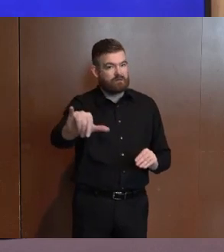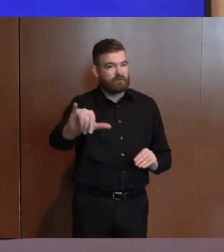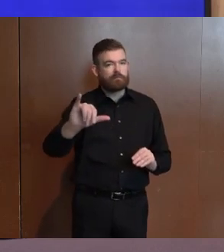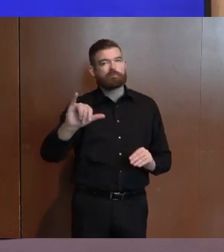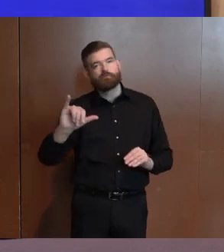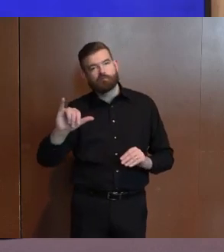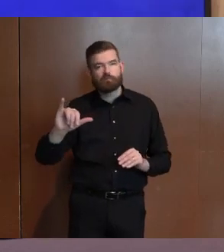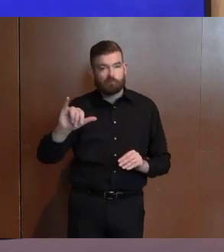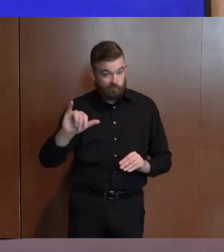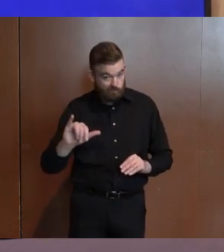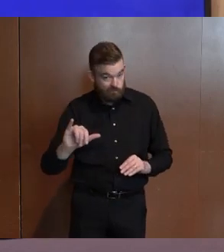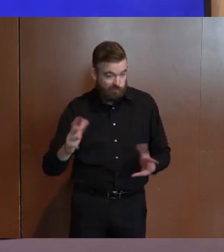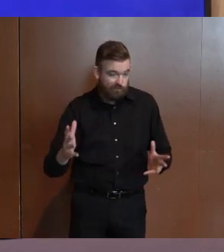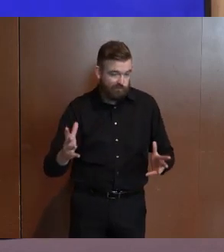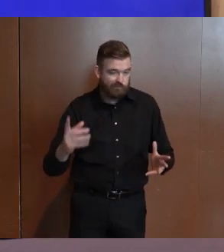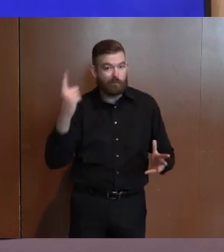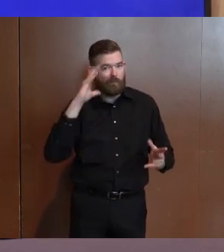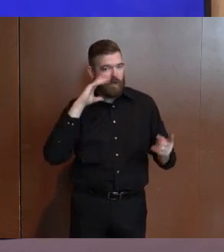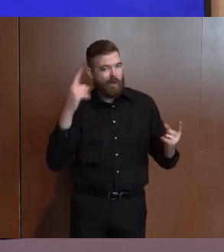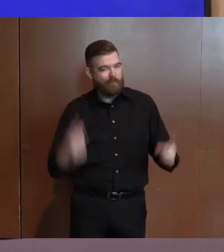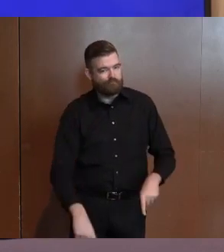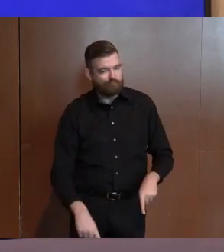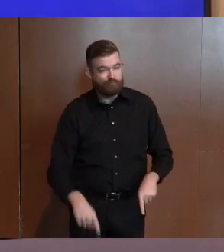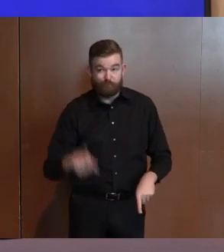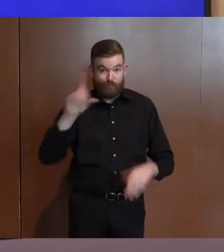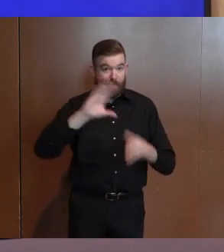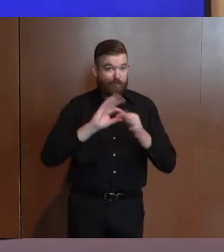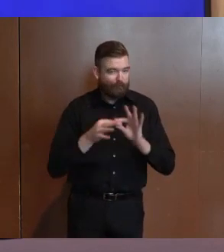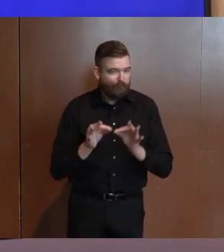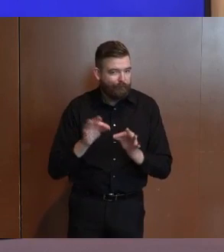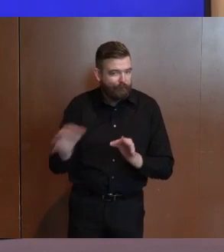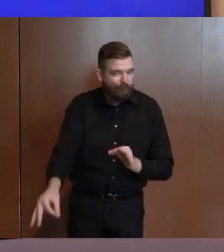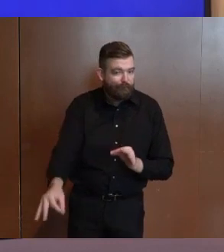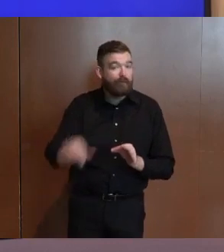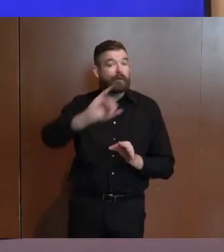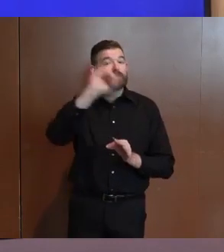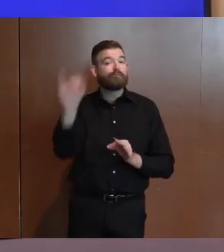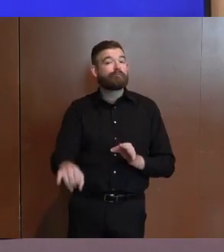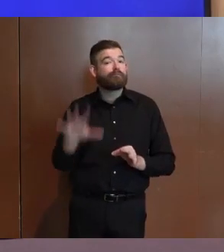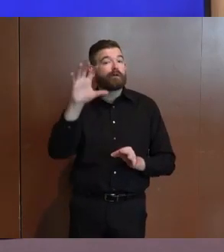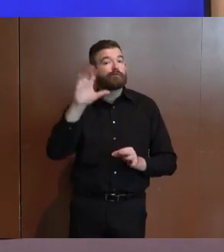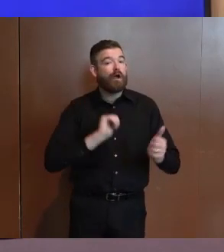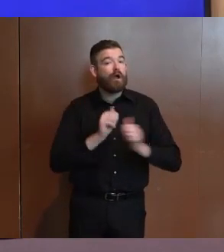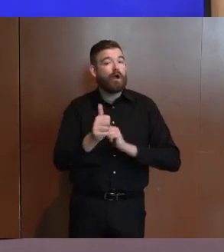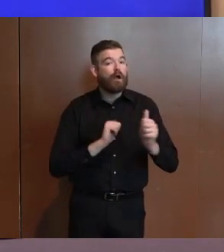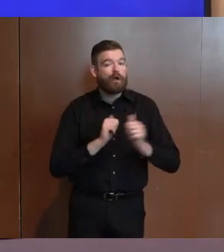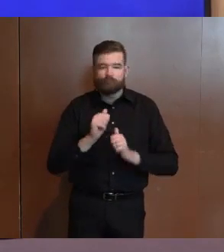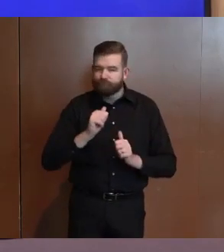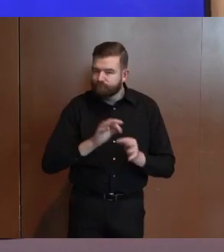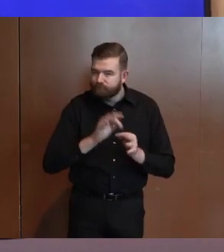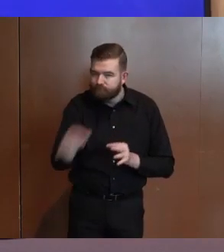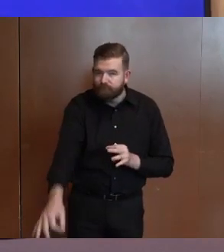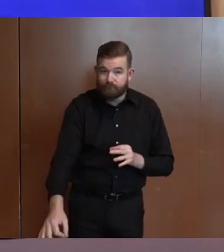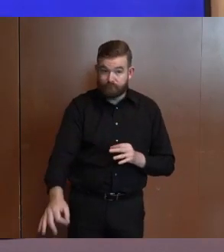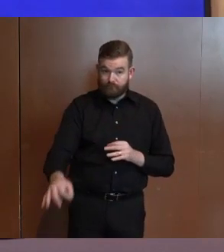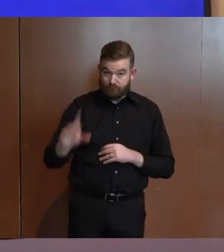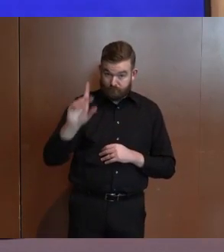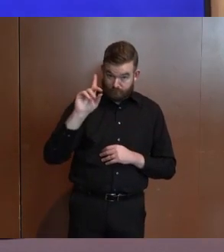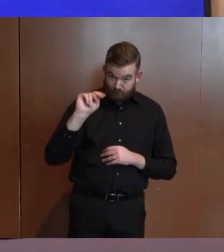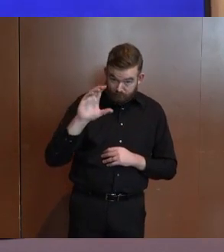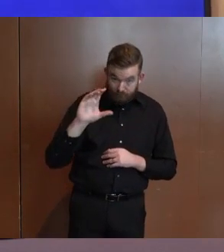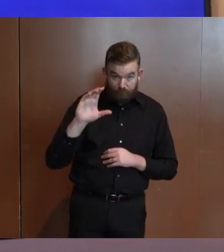the Indy 500, all these sorts of things that are happening, even in summer months right now that are